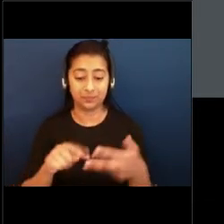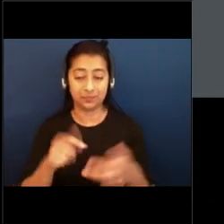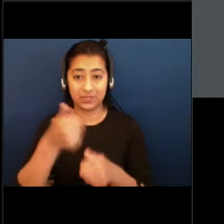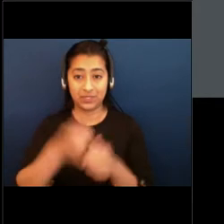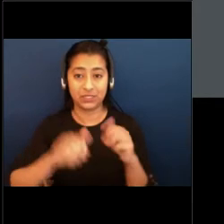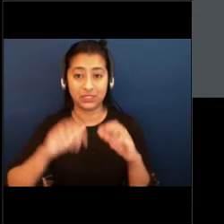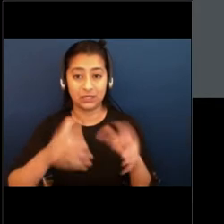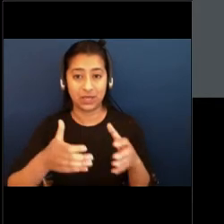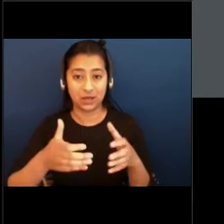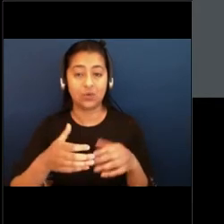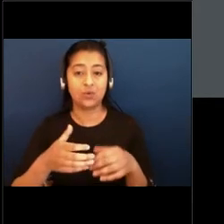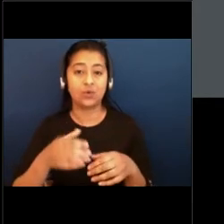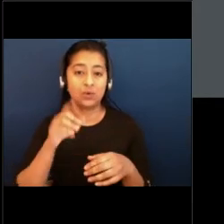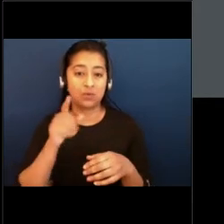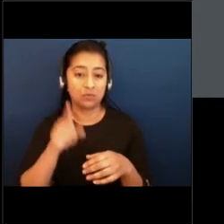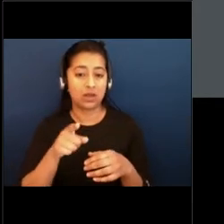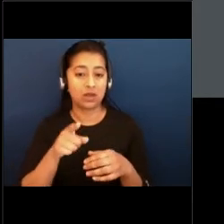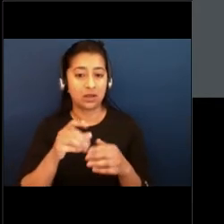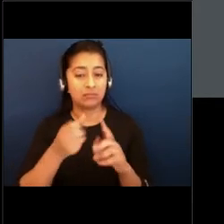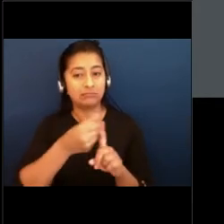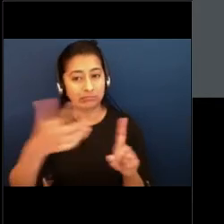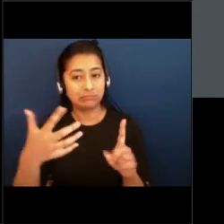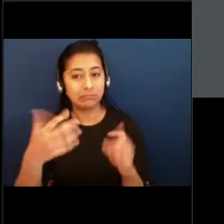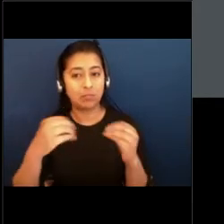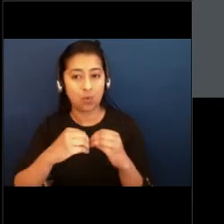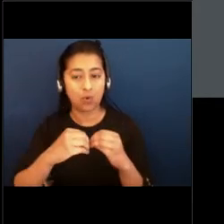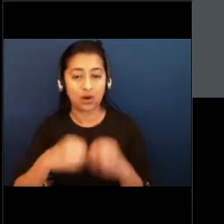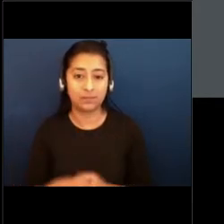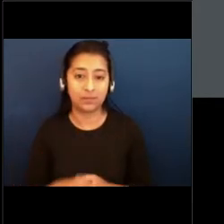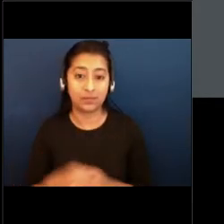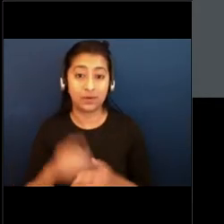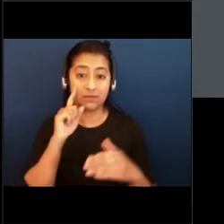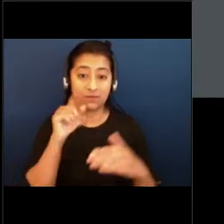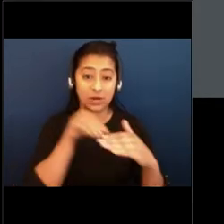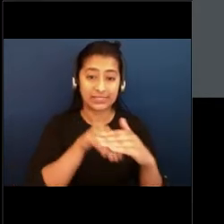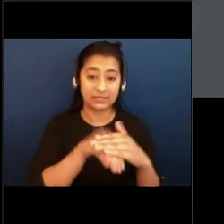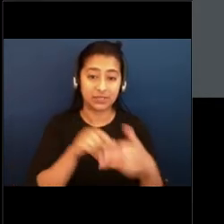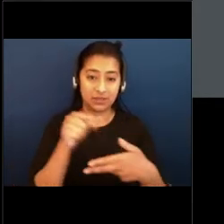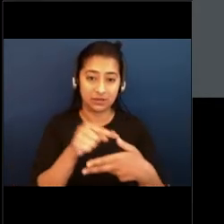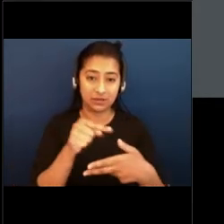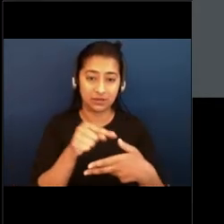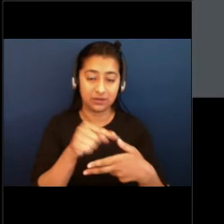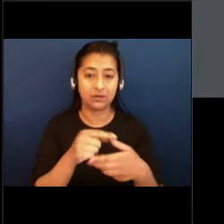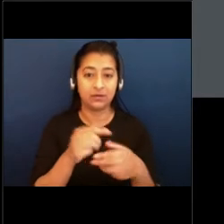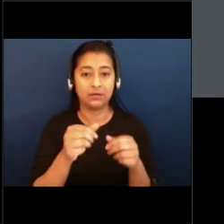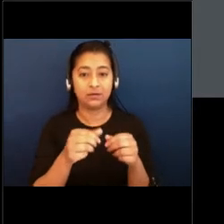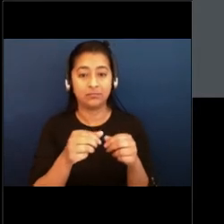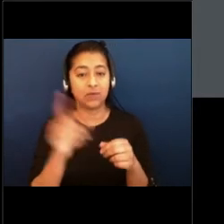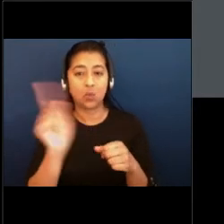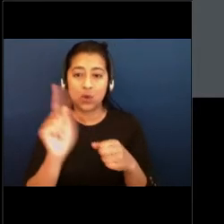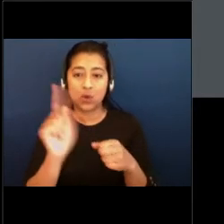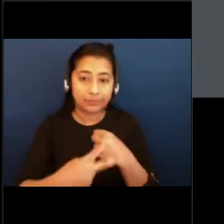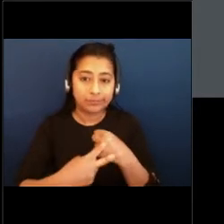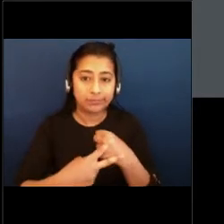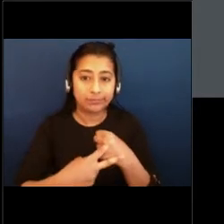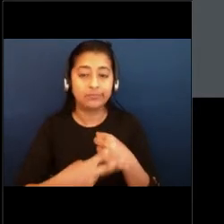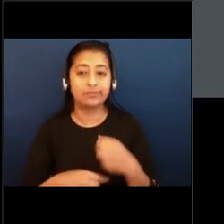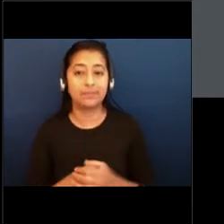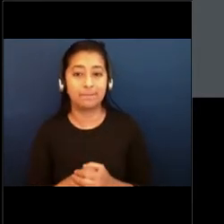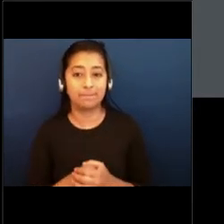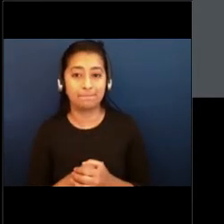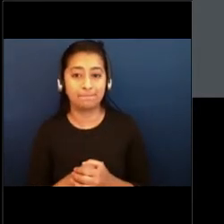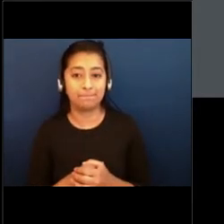they illuminated it a bit more. So for accessibility, talking about the deposit, what repository is it in?